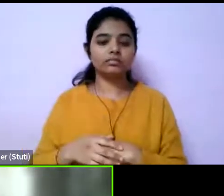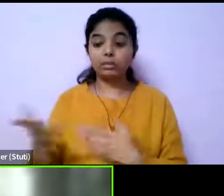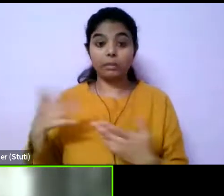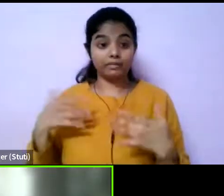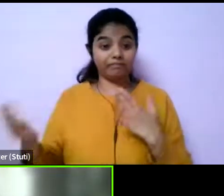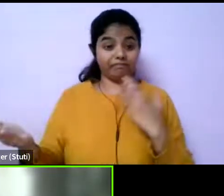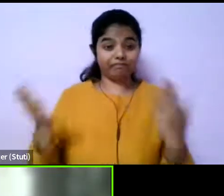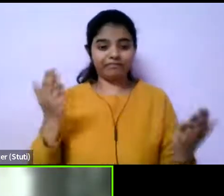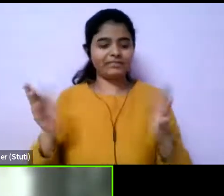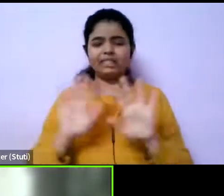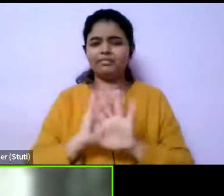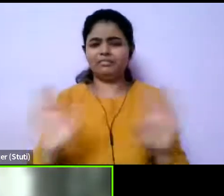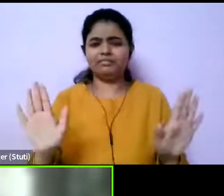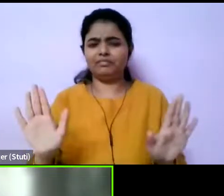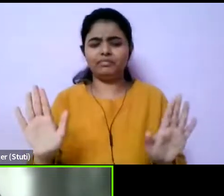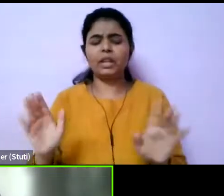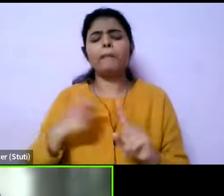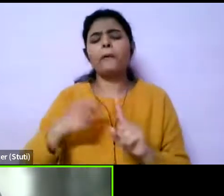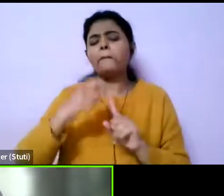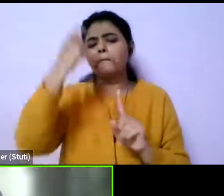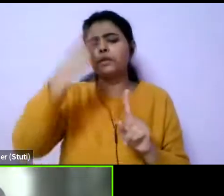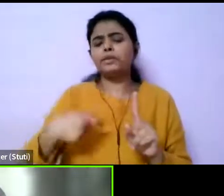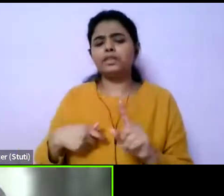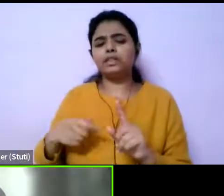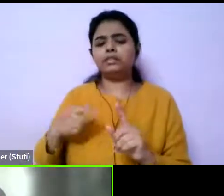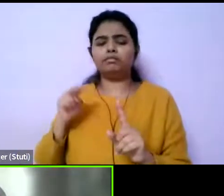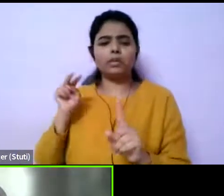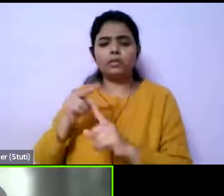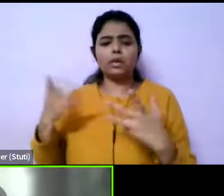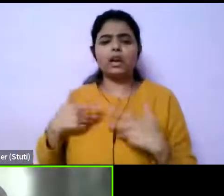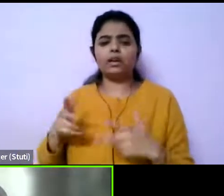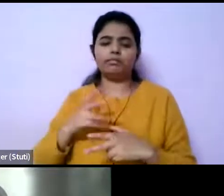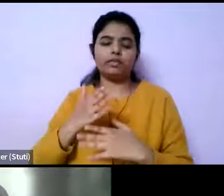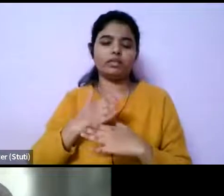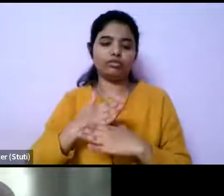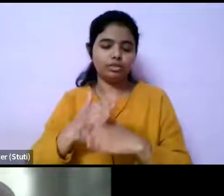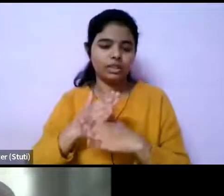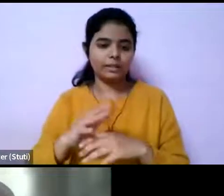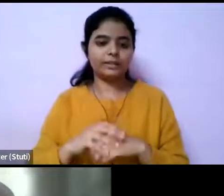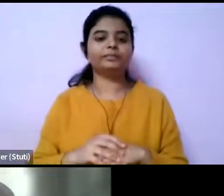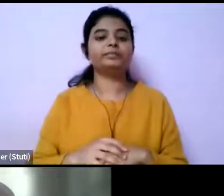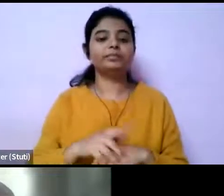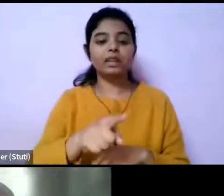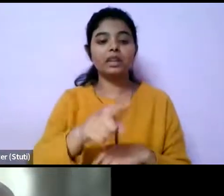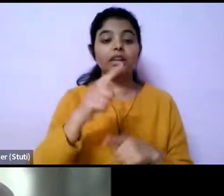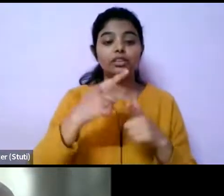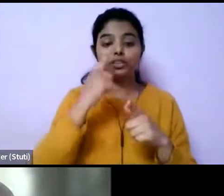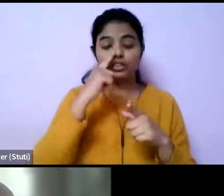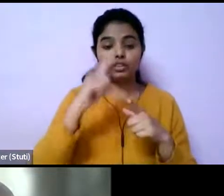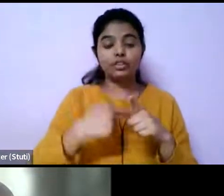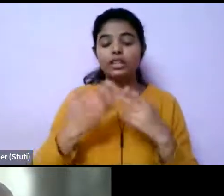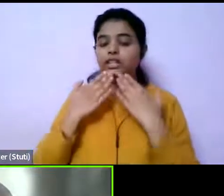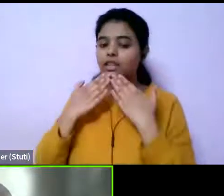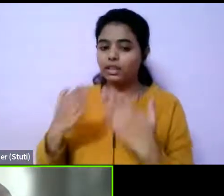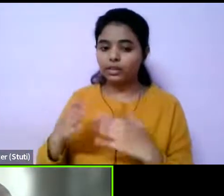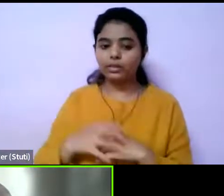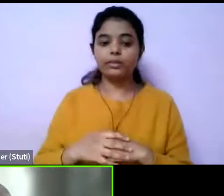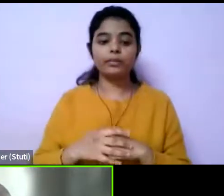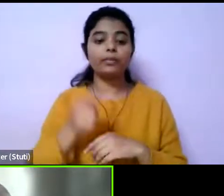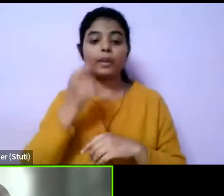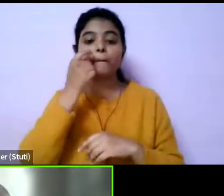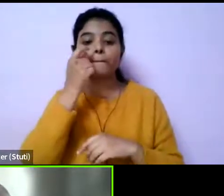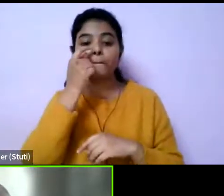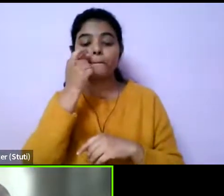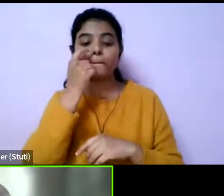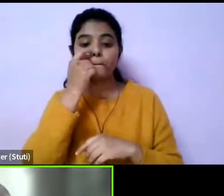comparative parameter here, just personal thoughts. So moving on. Thank you. Yeah. Then. Are you here,